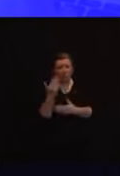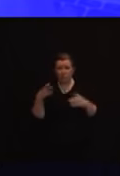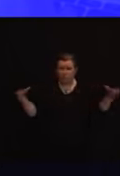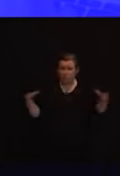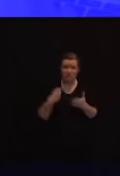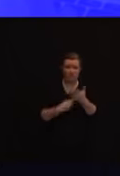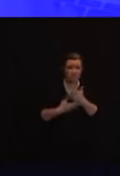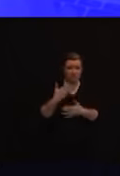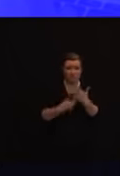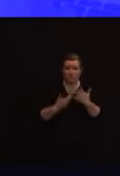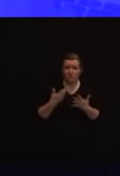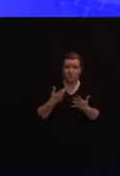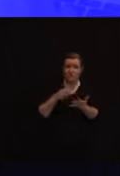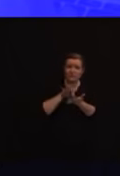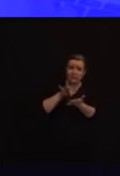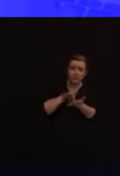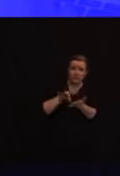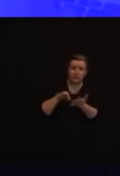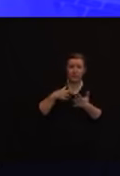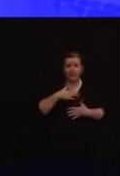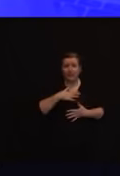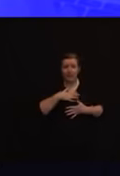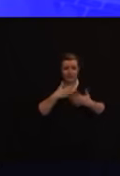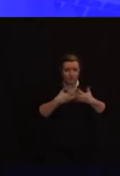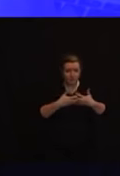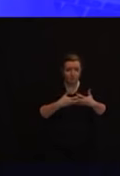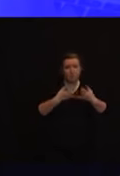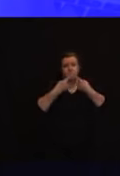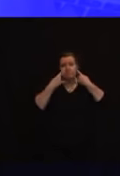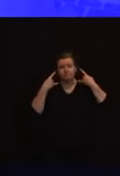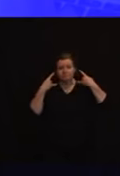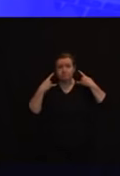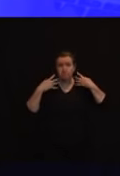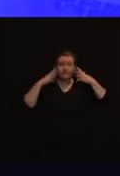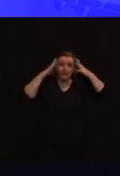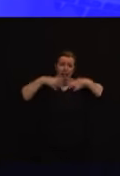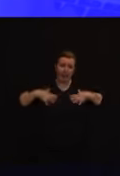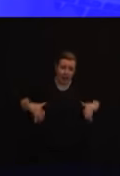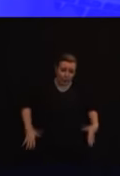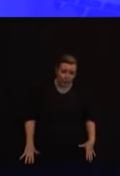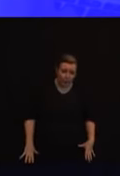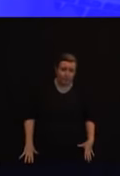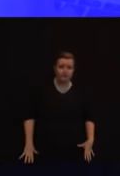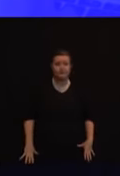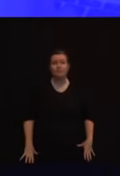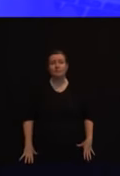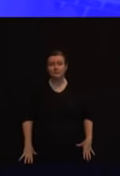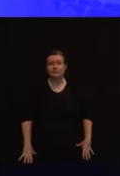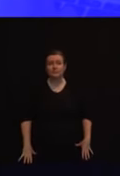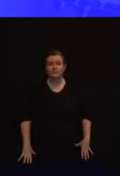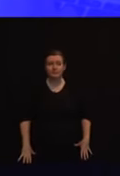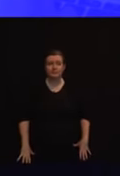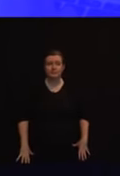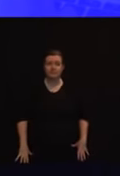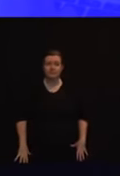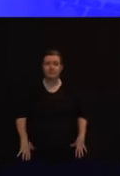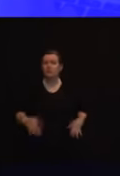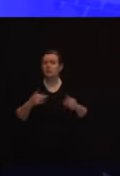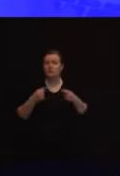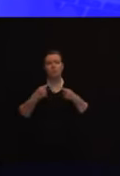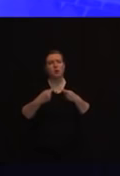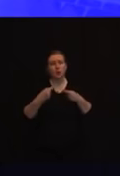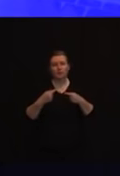to the gowns to gloves to the masks. The gowns are giving us, I think I mentioned it last week, and we're still struggling to get gowns. We have